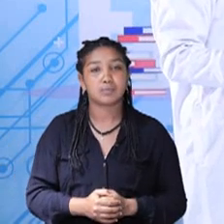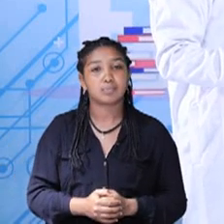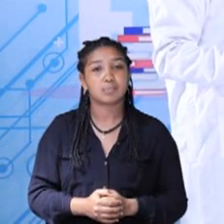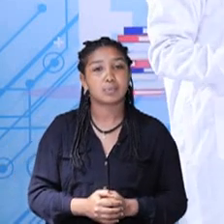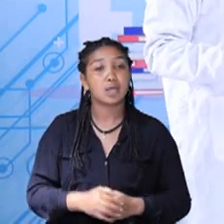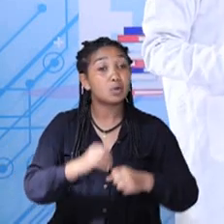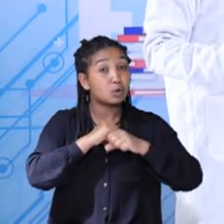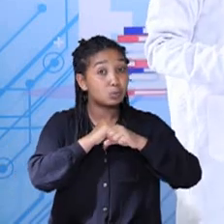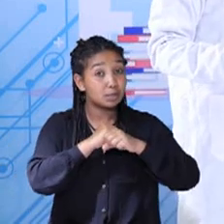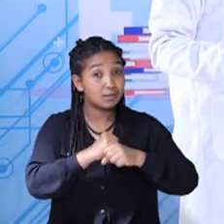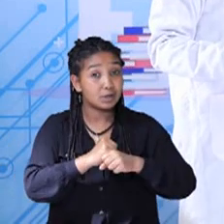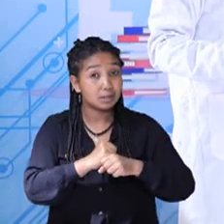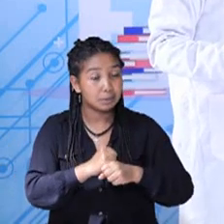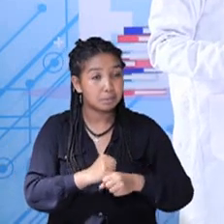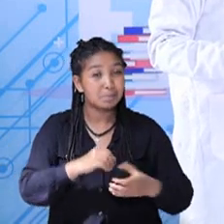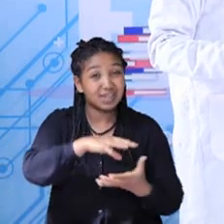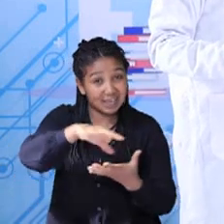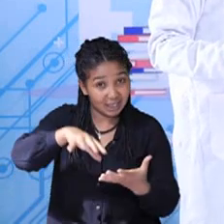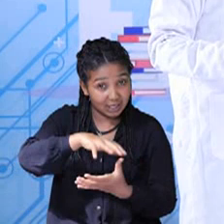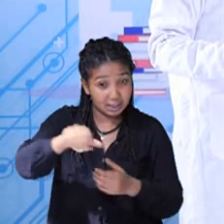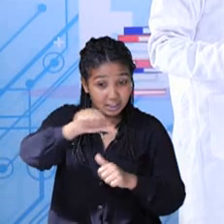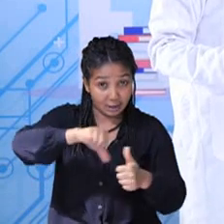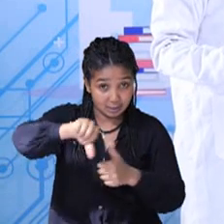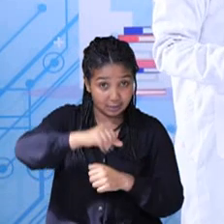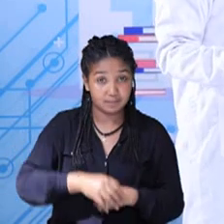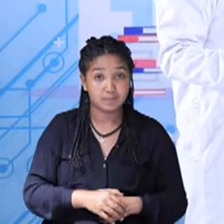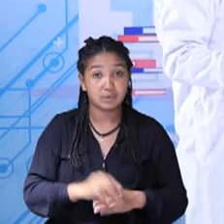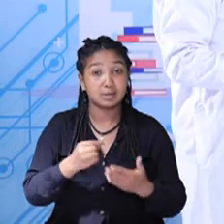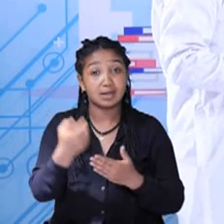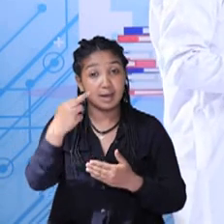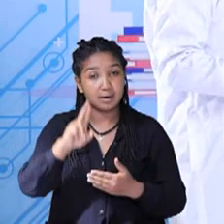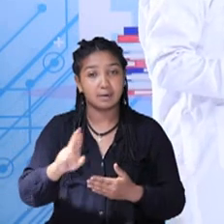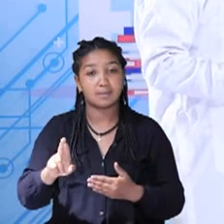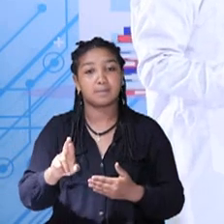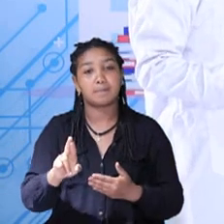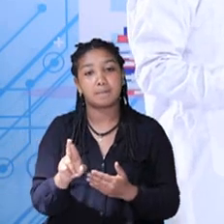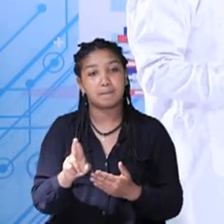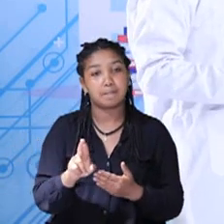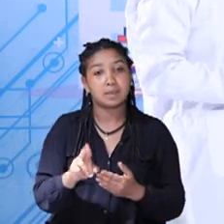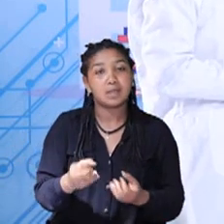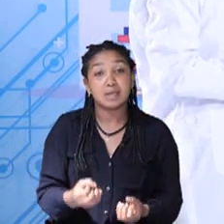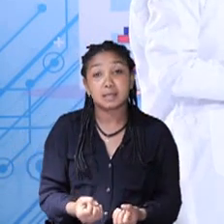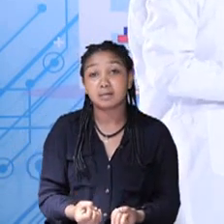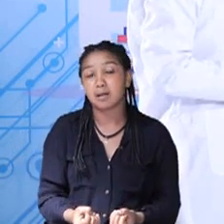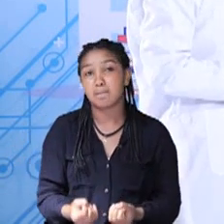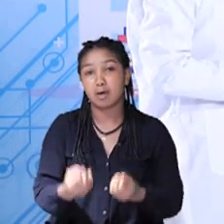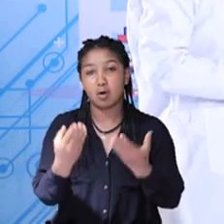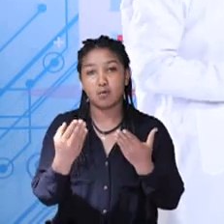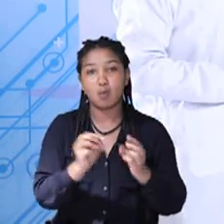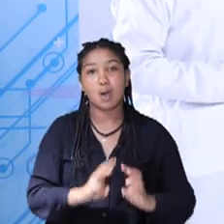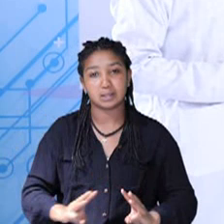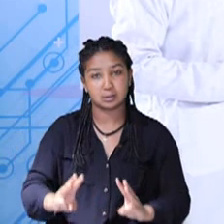in order to prevent breeding each other, there are number